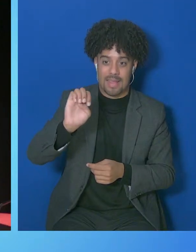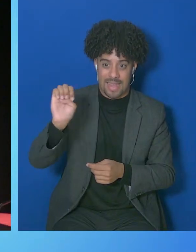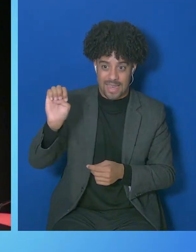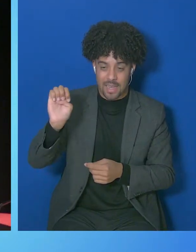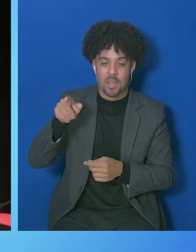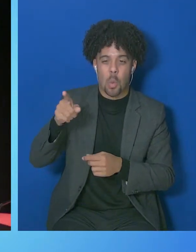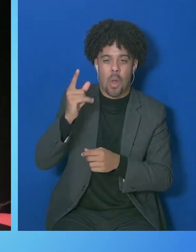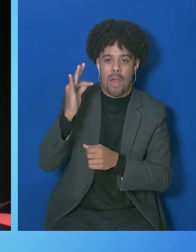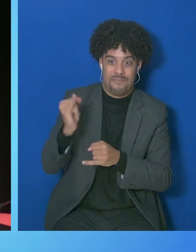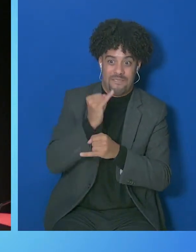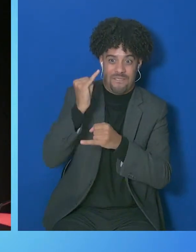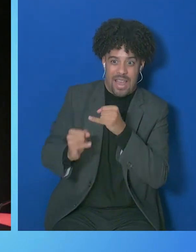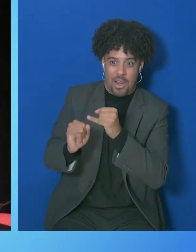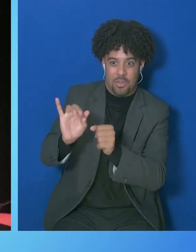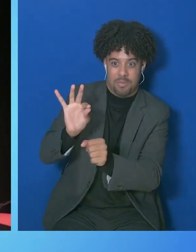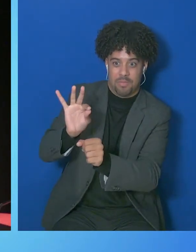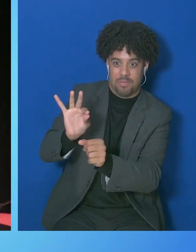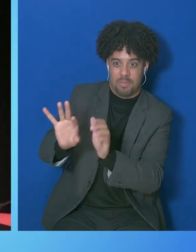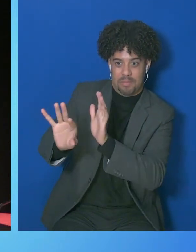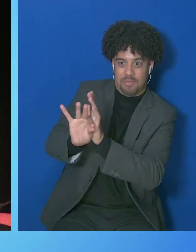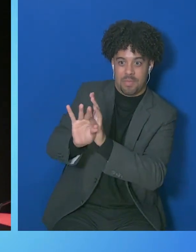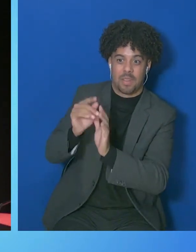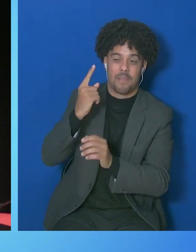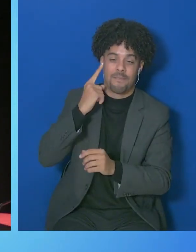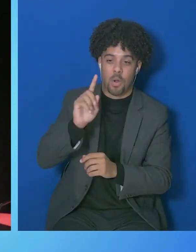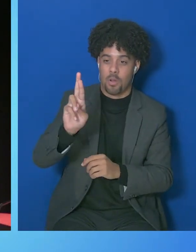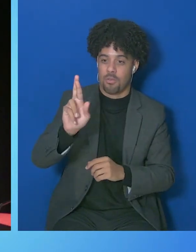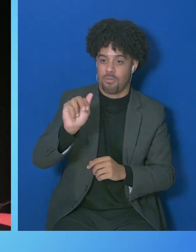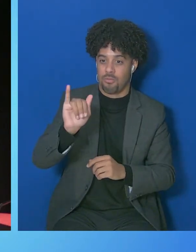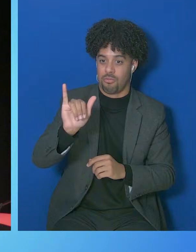Award a couple weeks back.